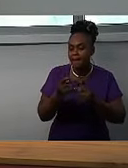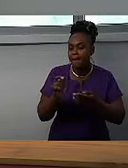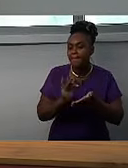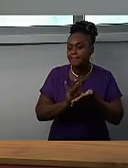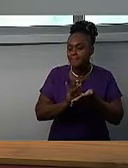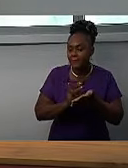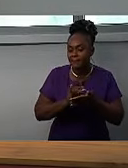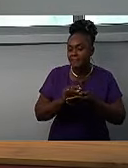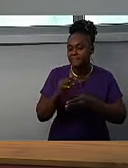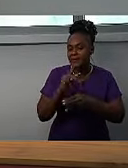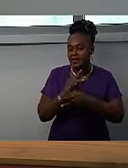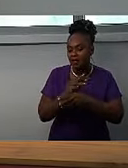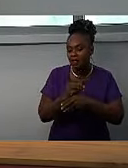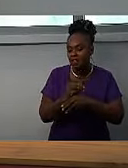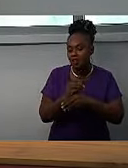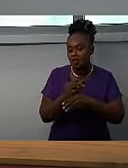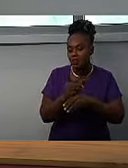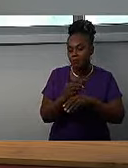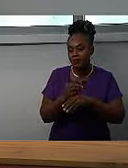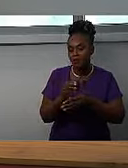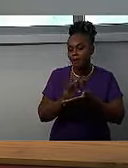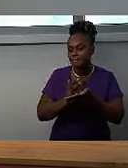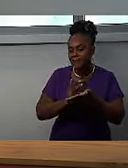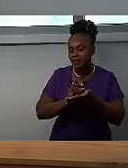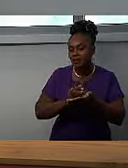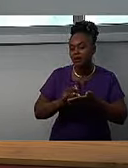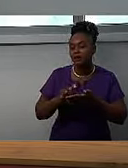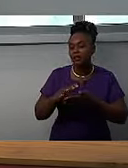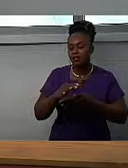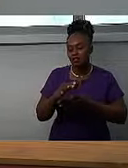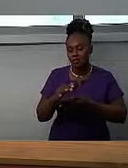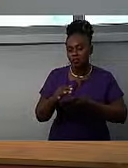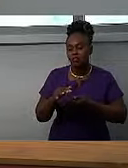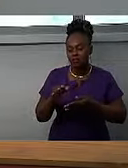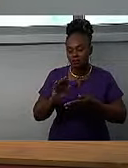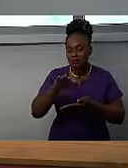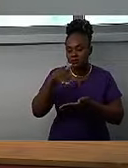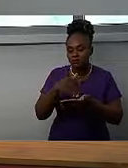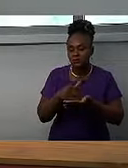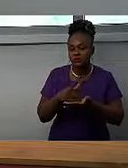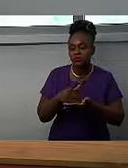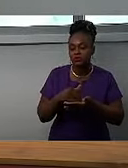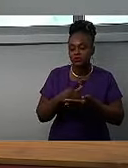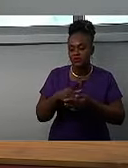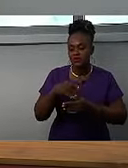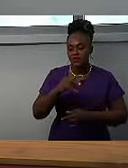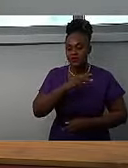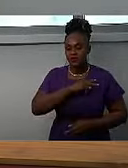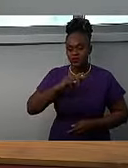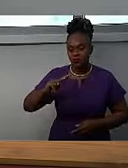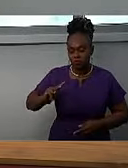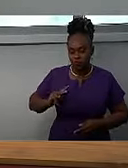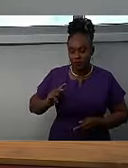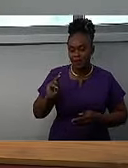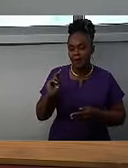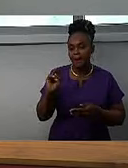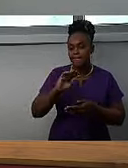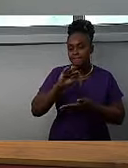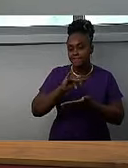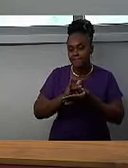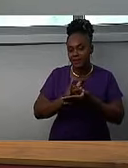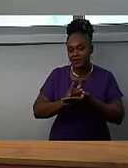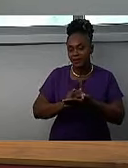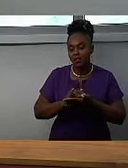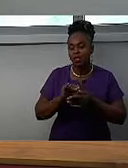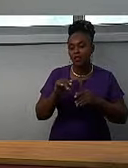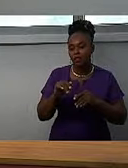stations, including Hillsborough Smart Health Center, Victoria Medical Station, the Princess Royal